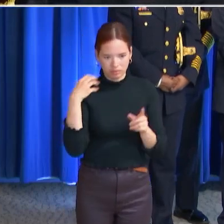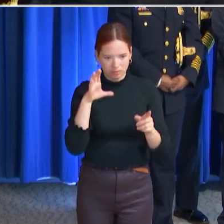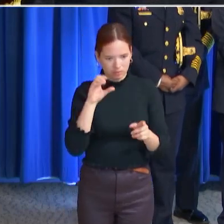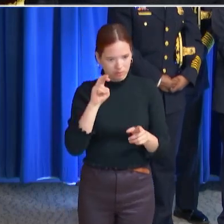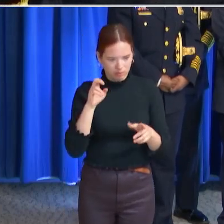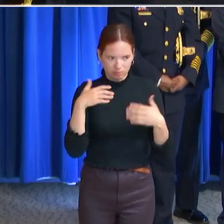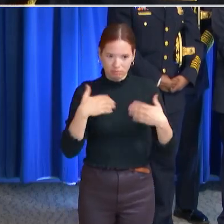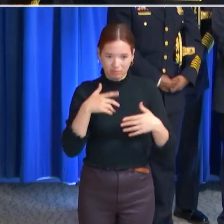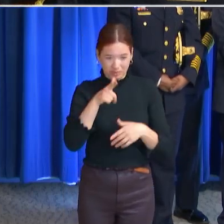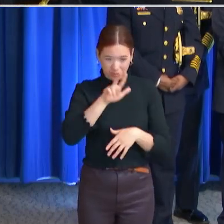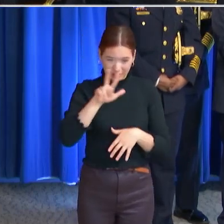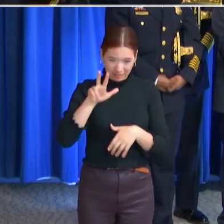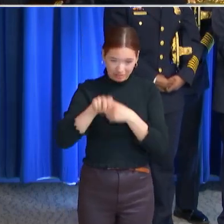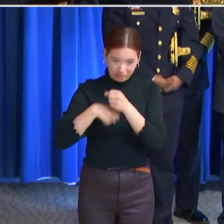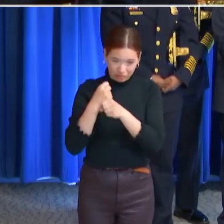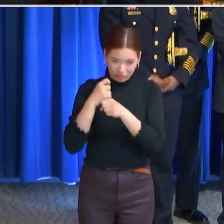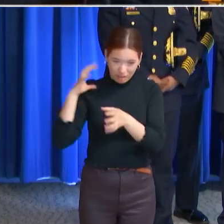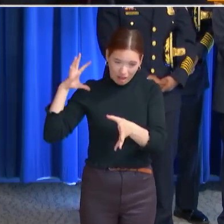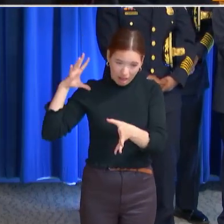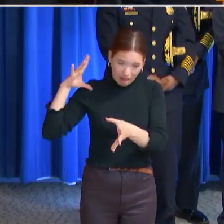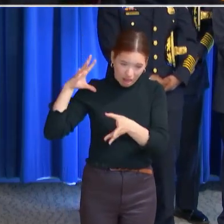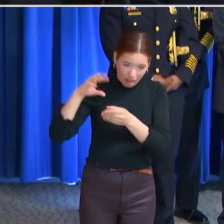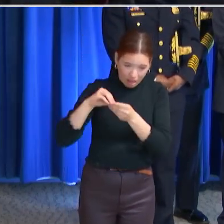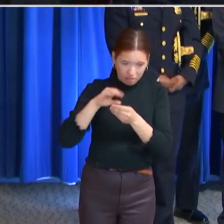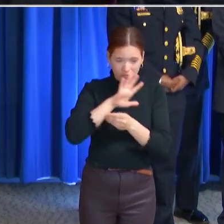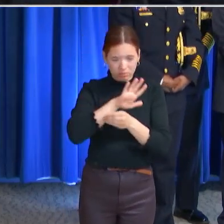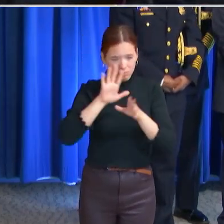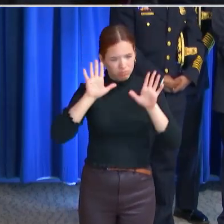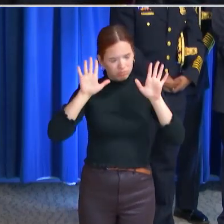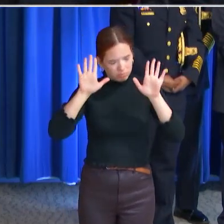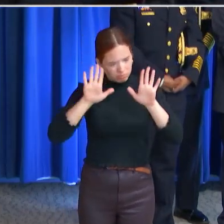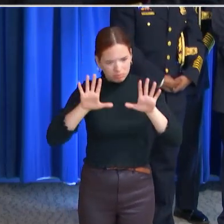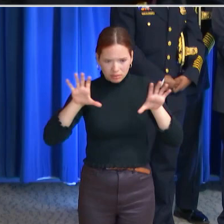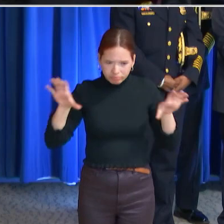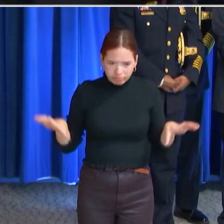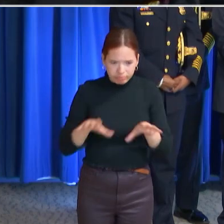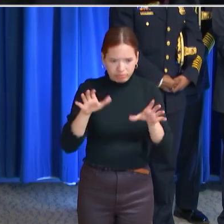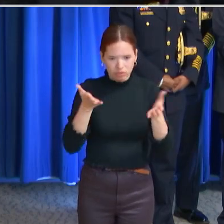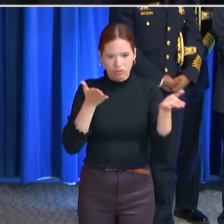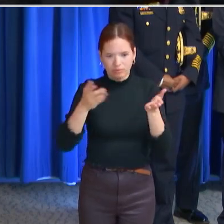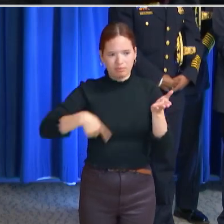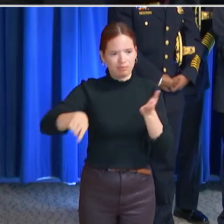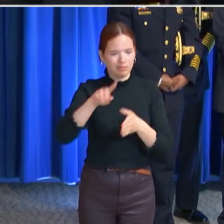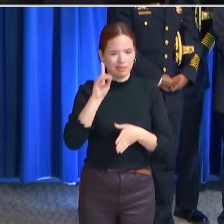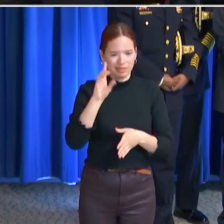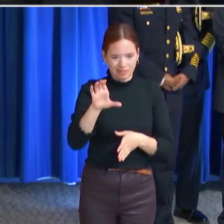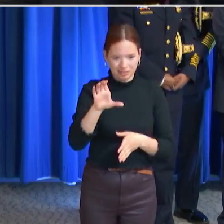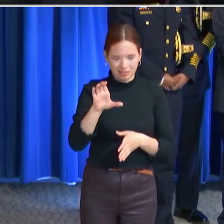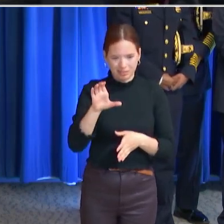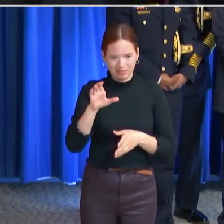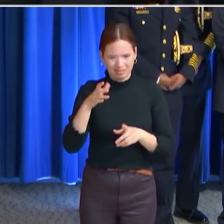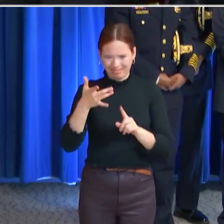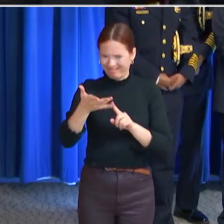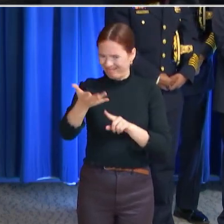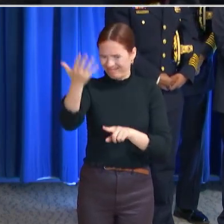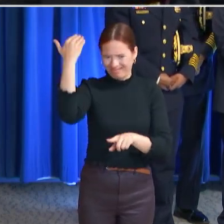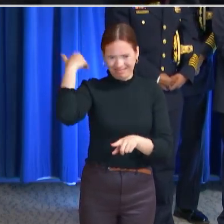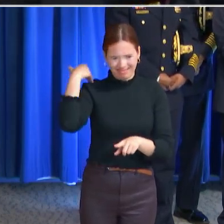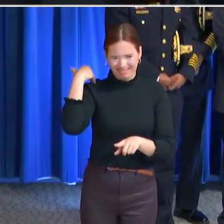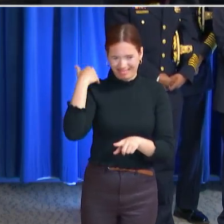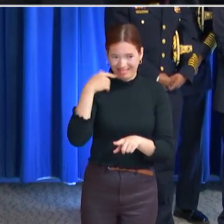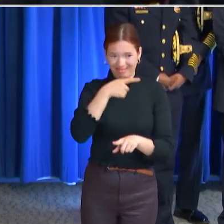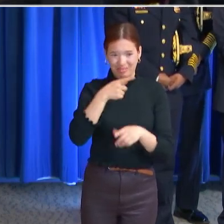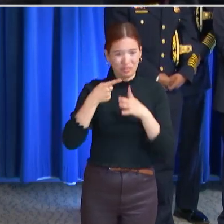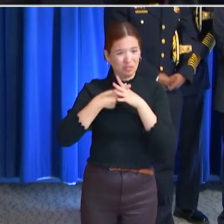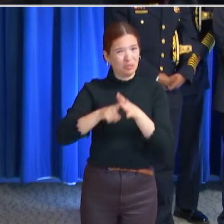of exceptional service to Washington, D.C. That started when he was 17 years